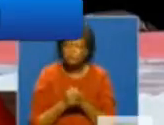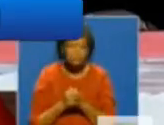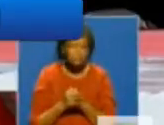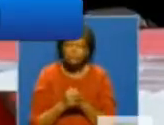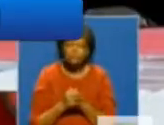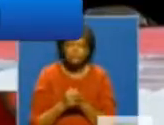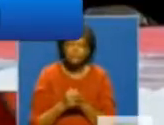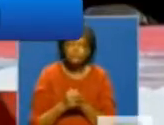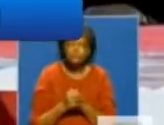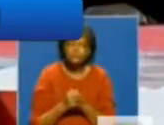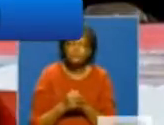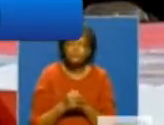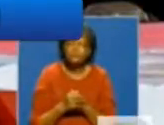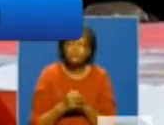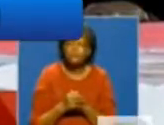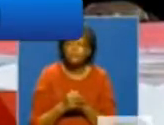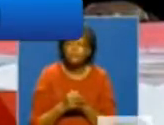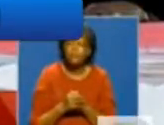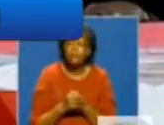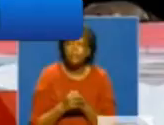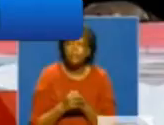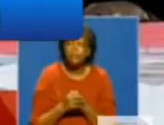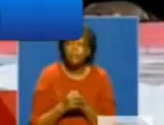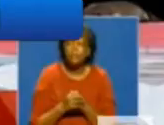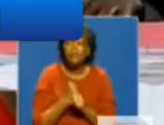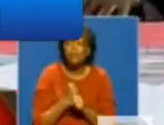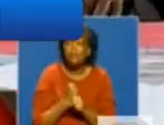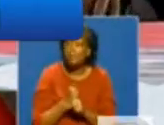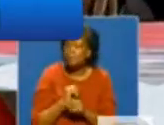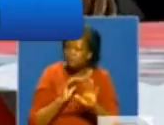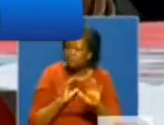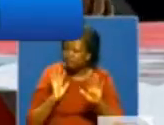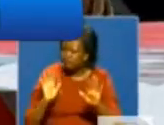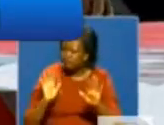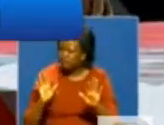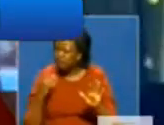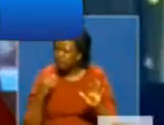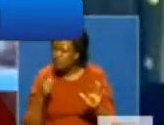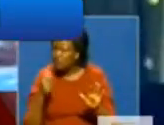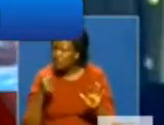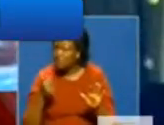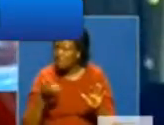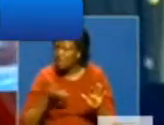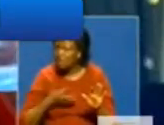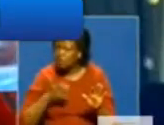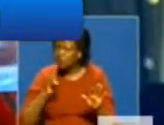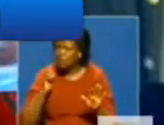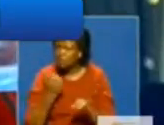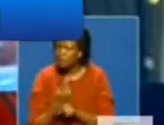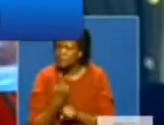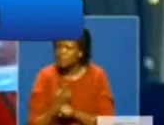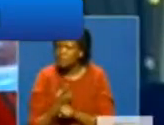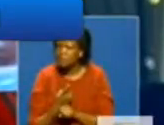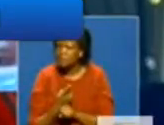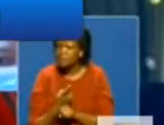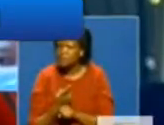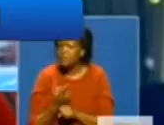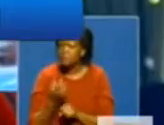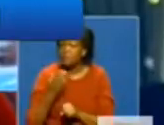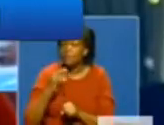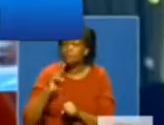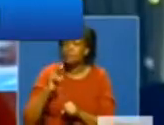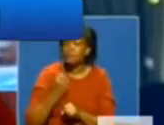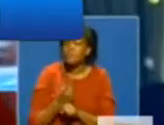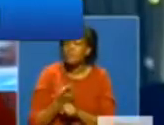jurisdiction. Mr. Otiende, do you still intend to give your other counsel 20 minutes? I am now 2 minutes and I'm done, my